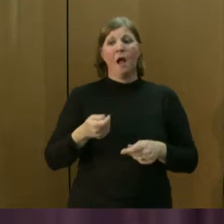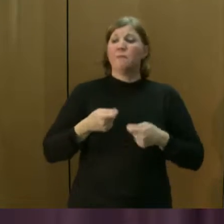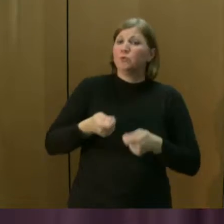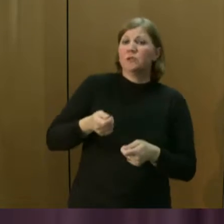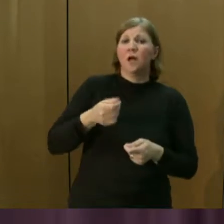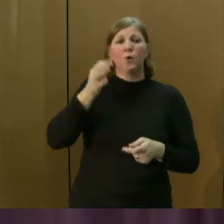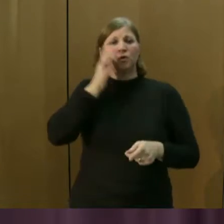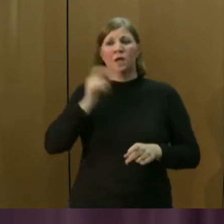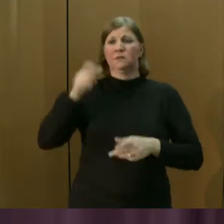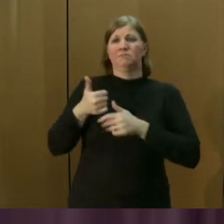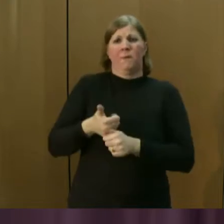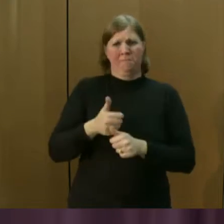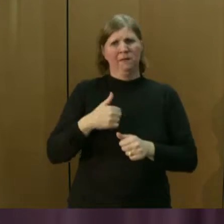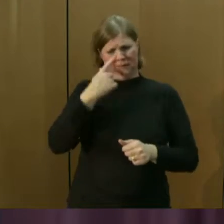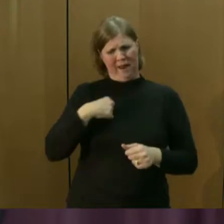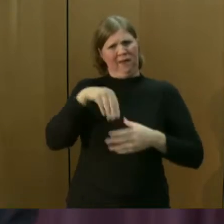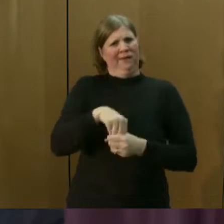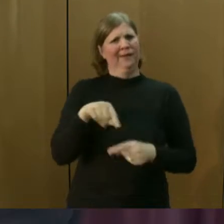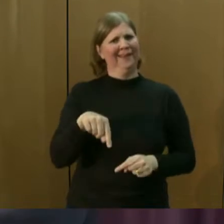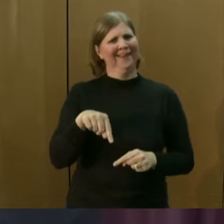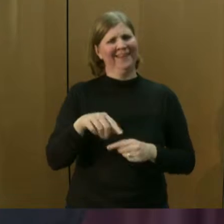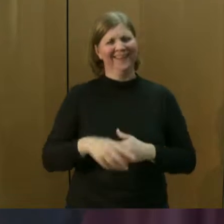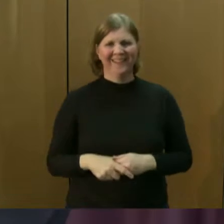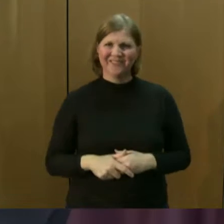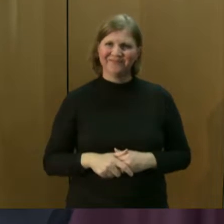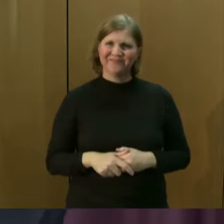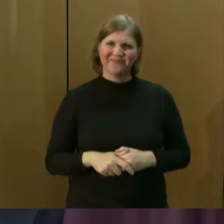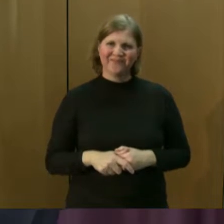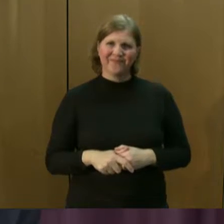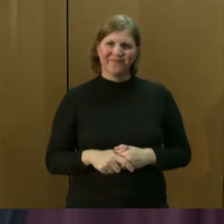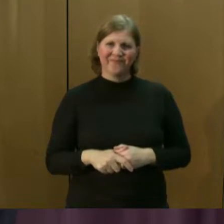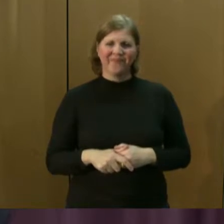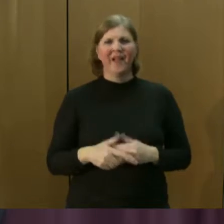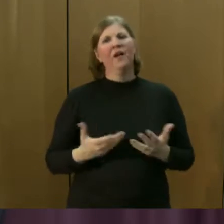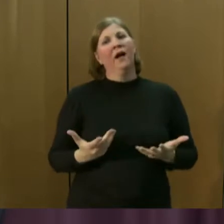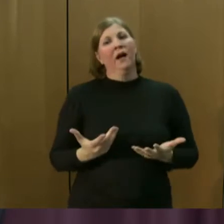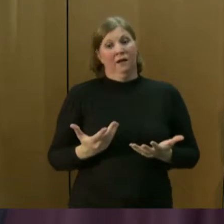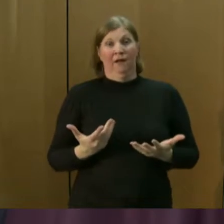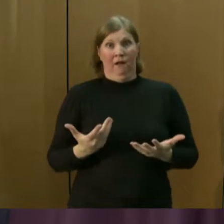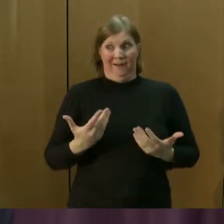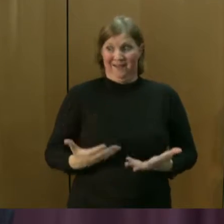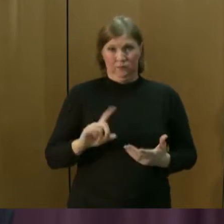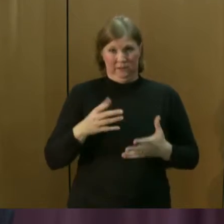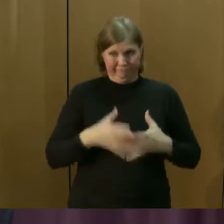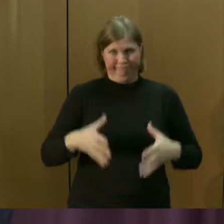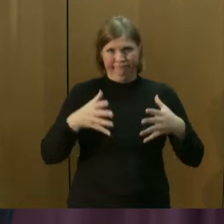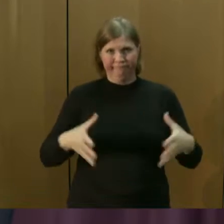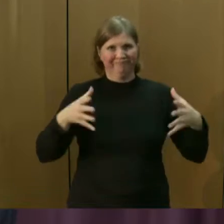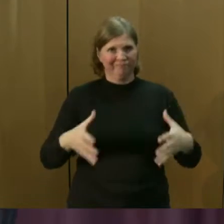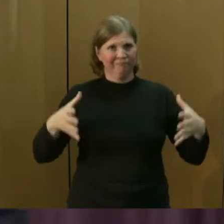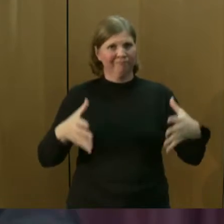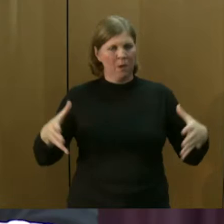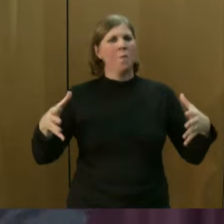come. So, of course, now it's much bigger than it was years ago. It's grown ever since, but I